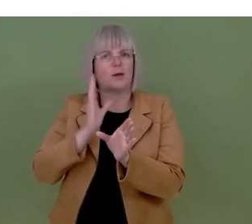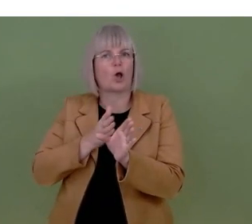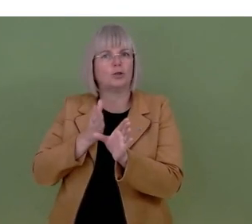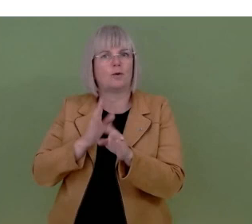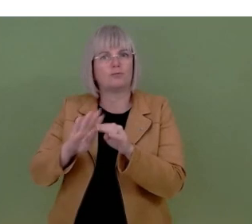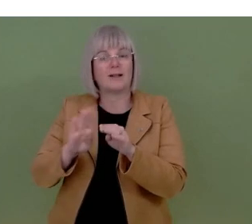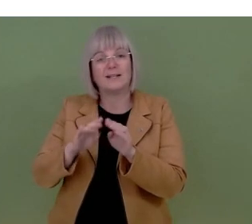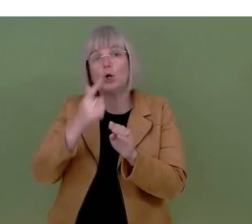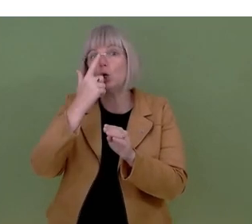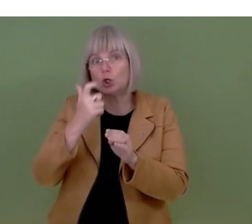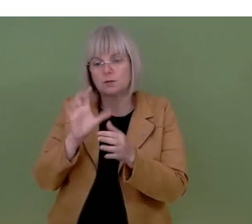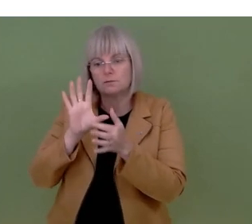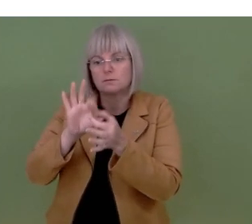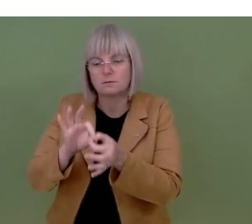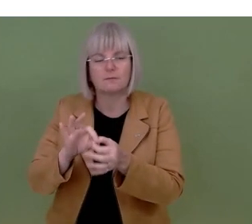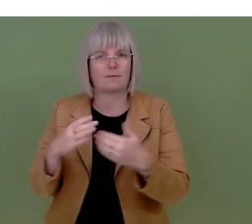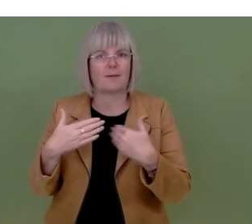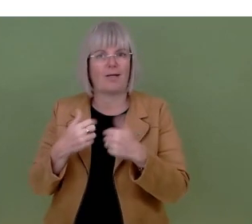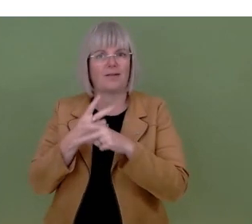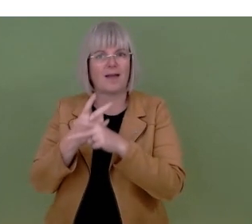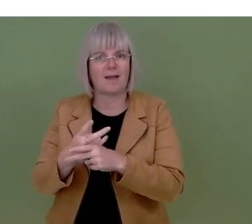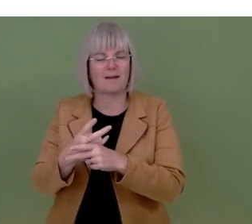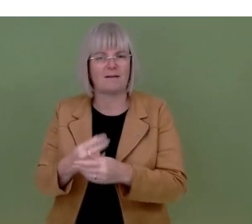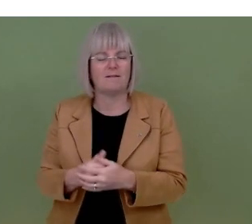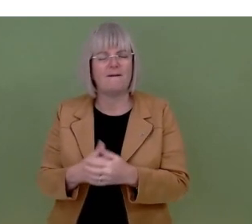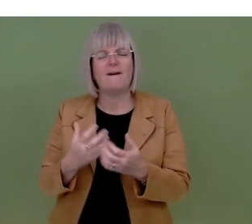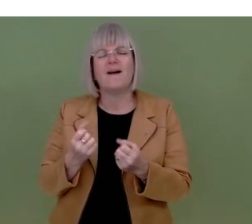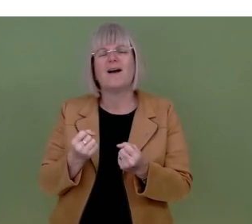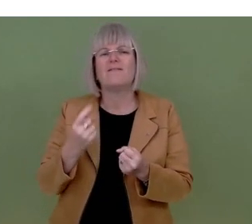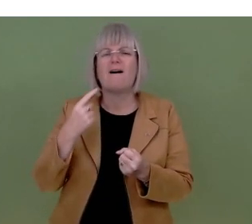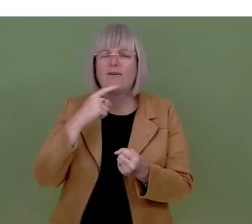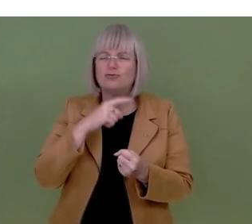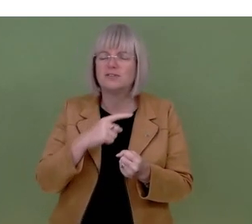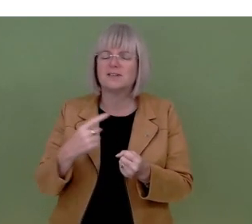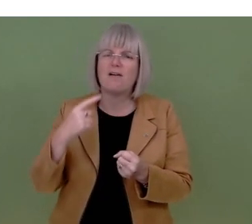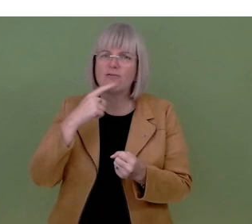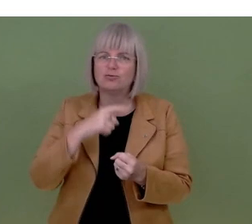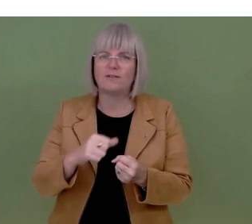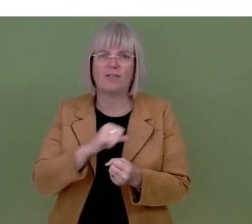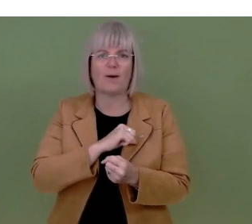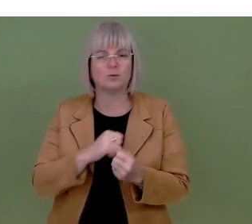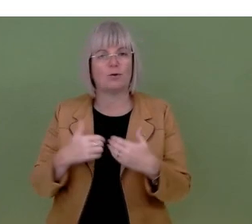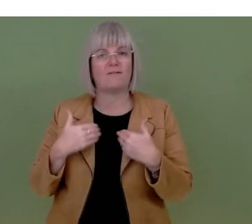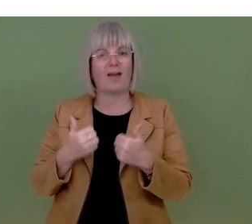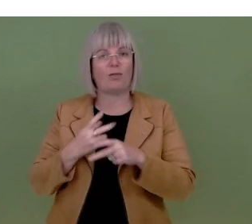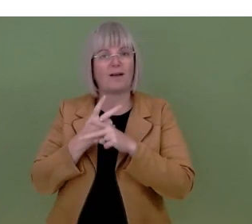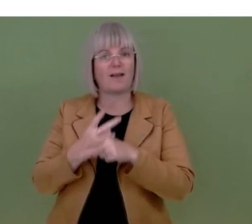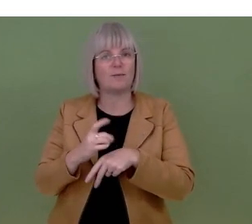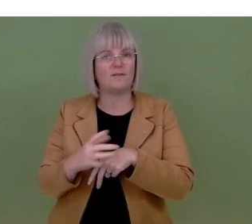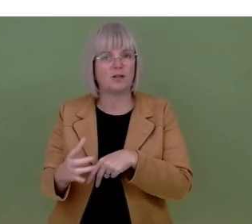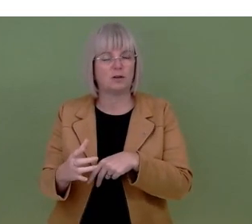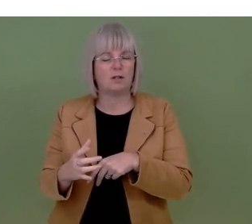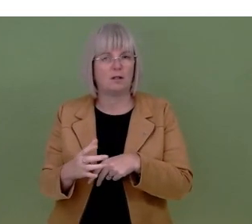applied. There are hundreds of thousands of health professionals in the UK. For example, there's almost